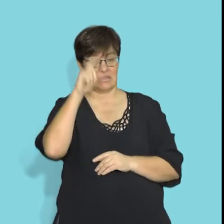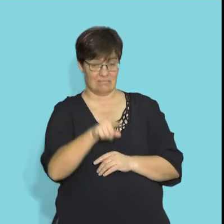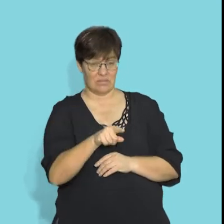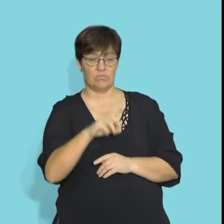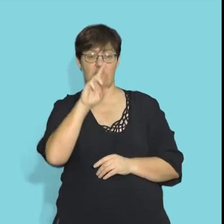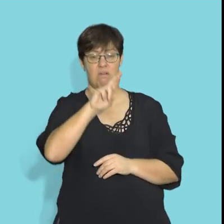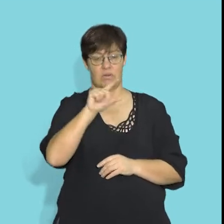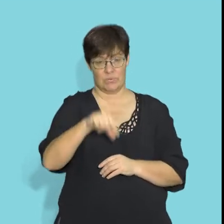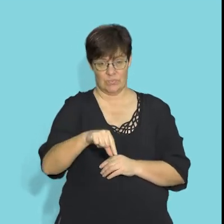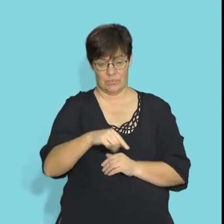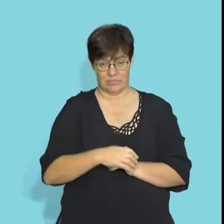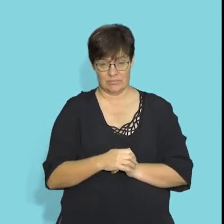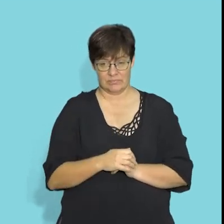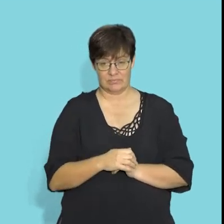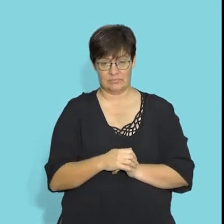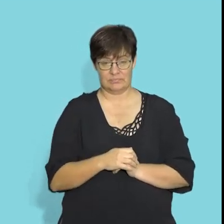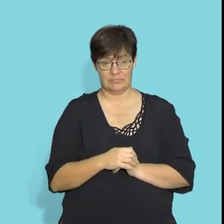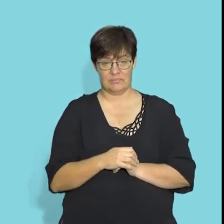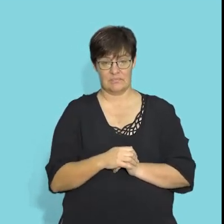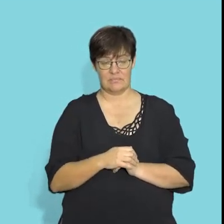RQ. All right.